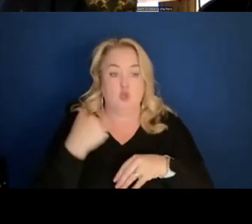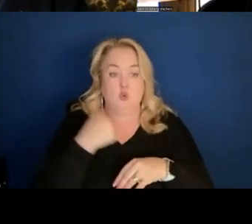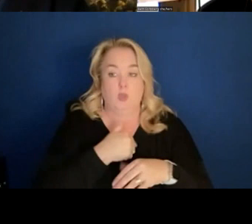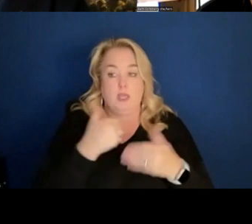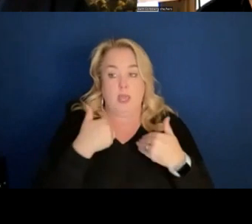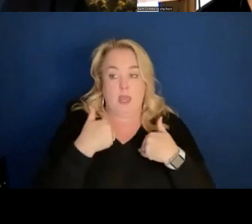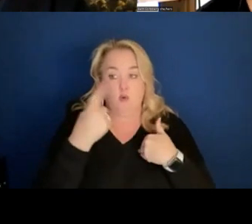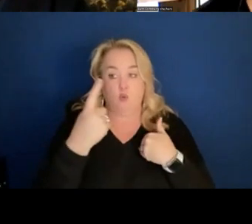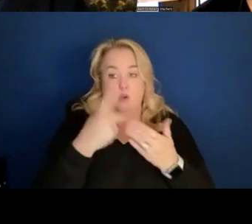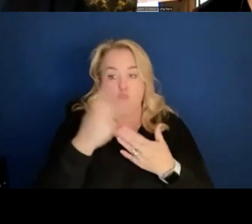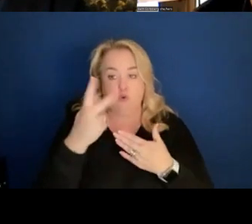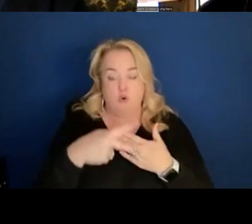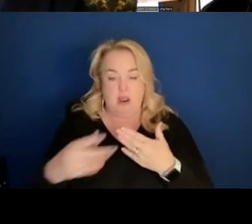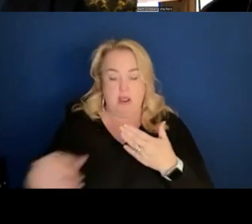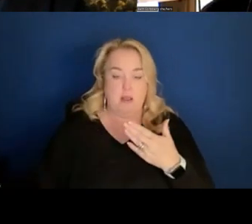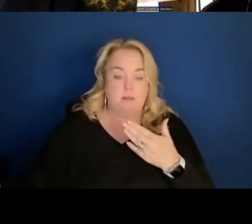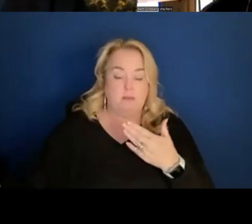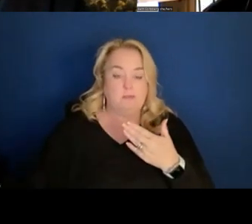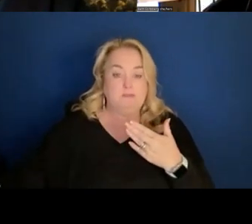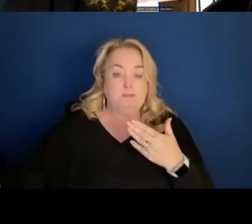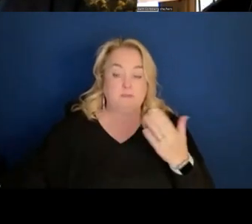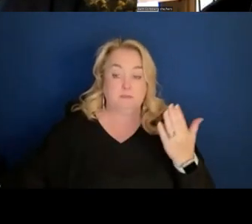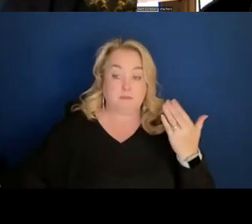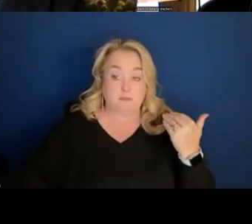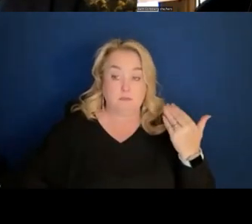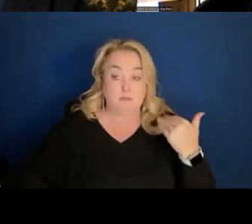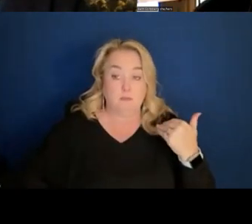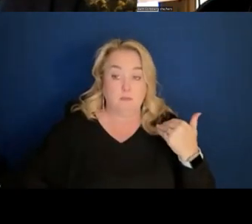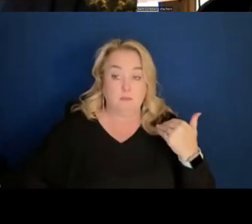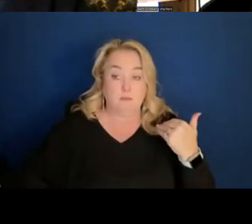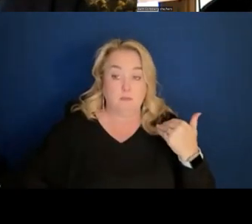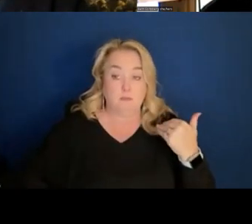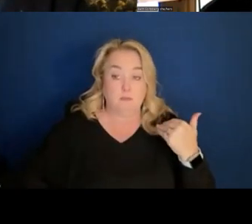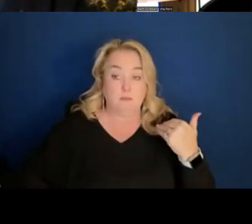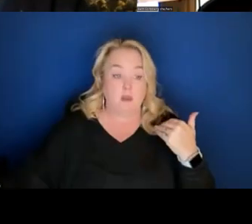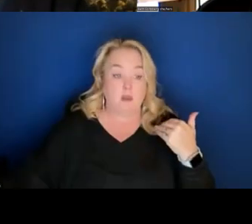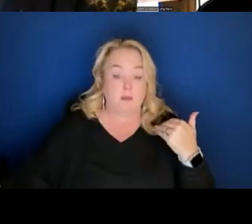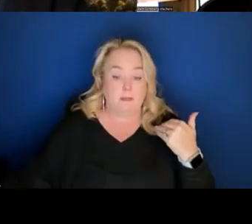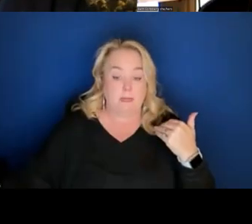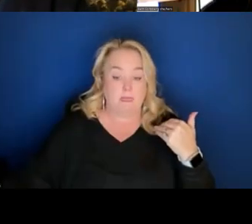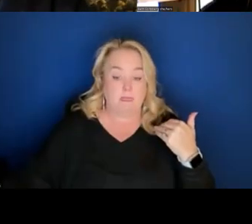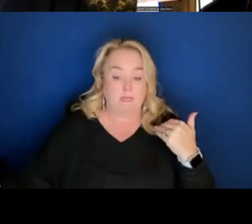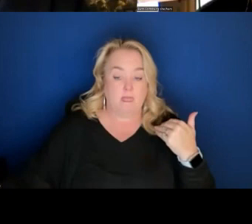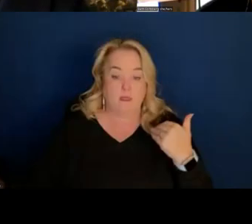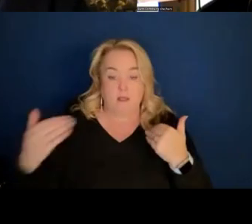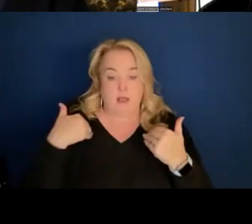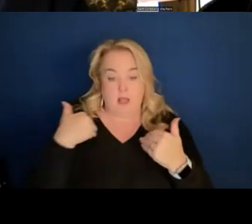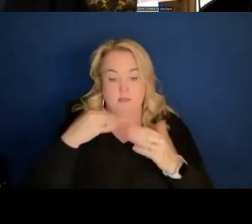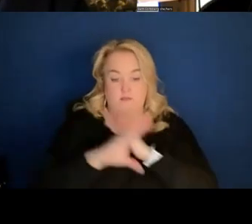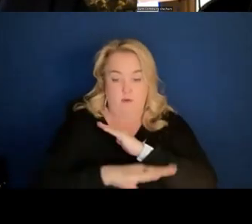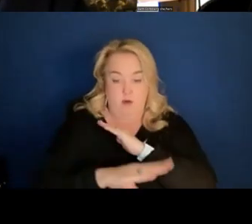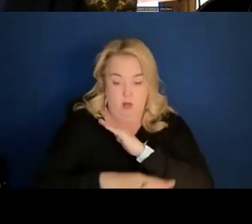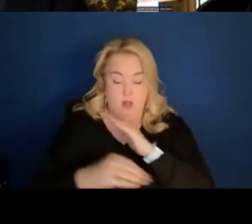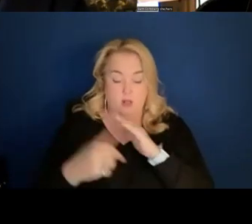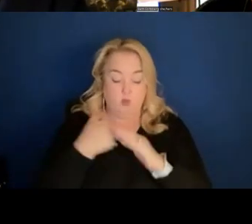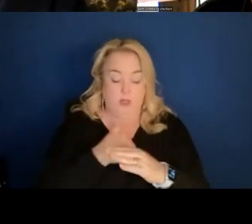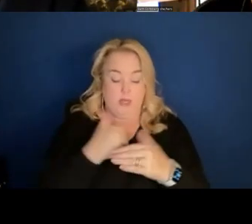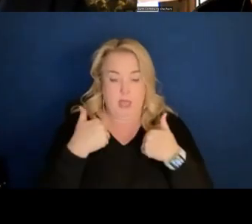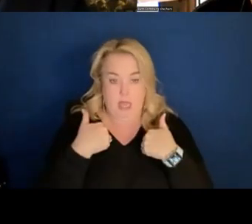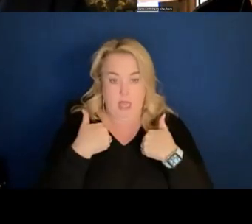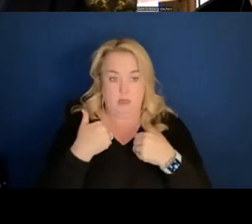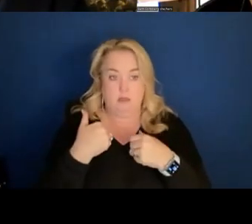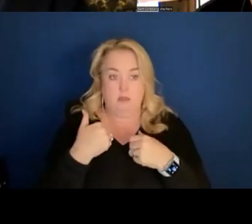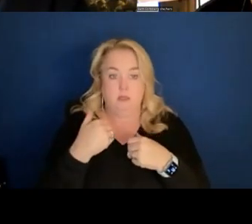program back in the fall that was in person. We had over 60 caregivers who attended, and it was